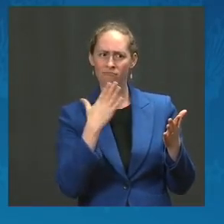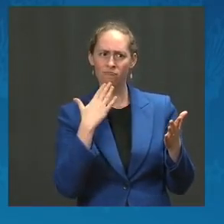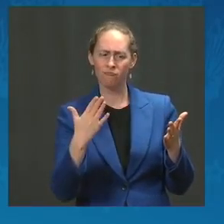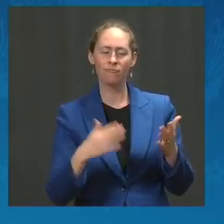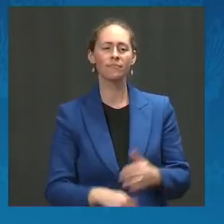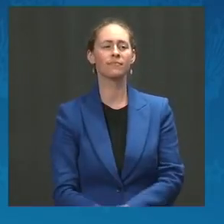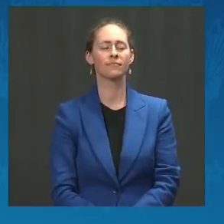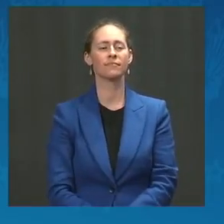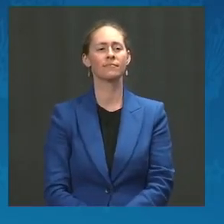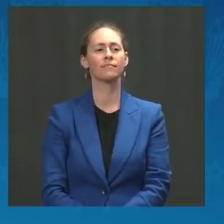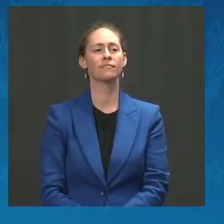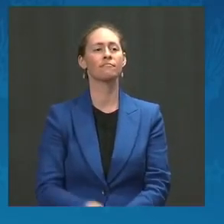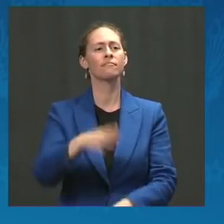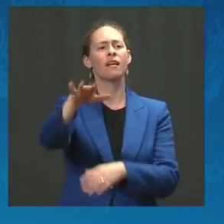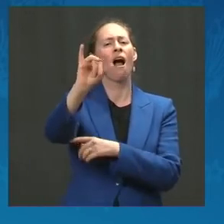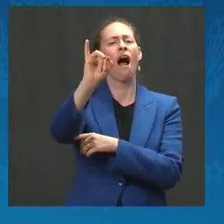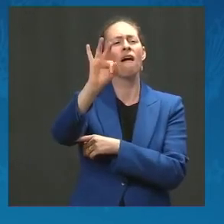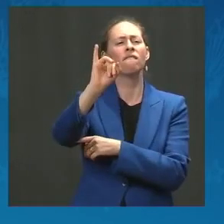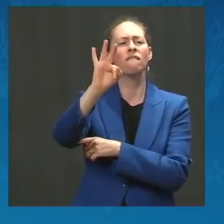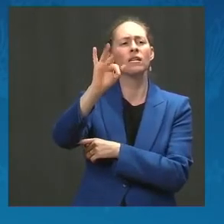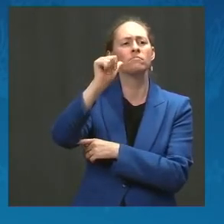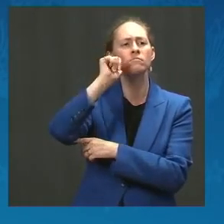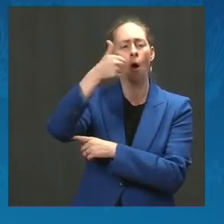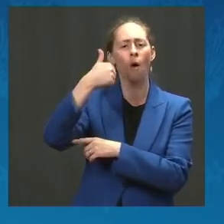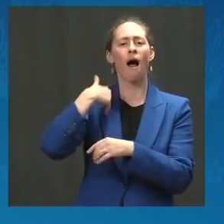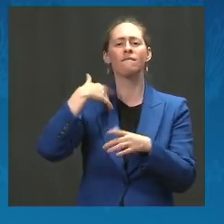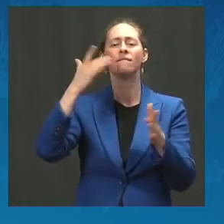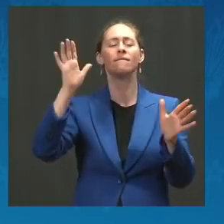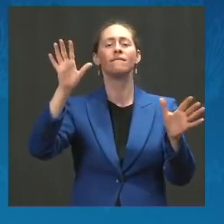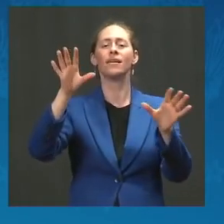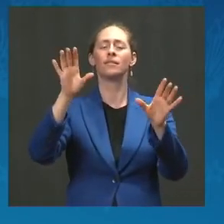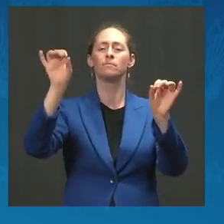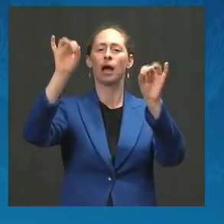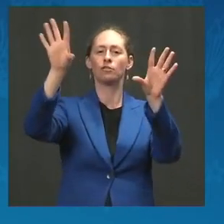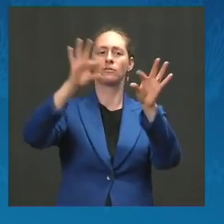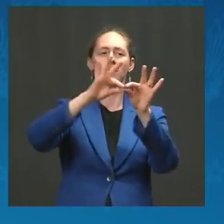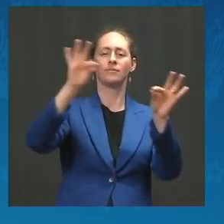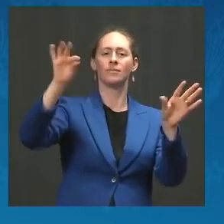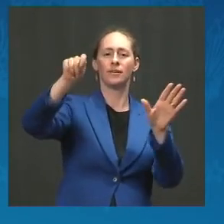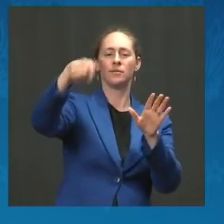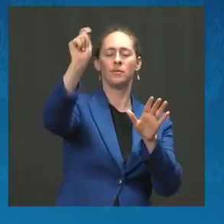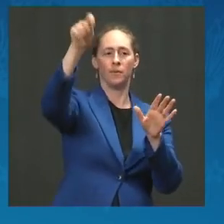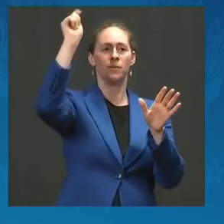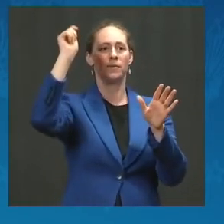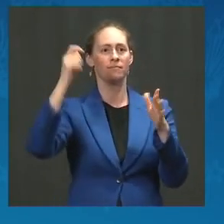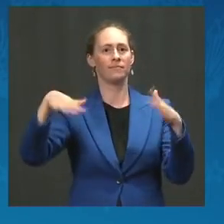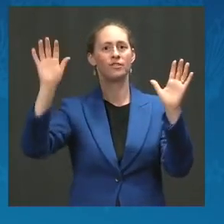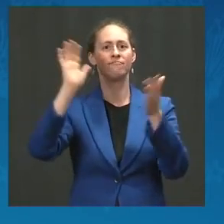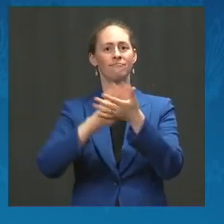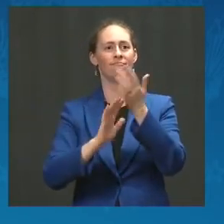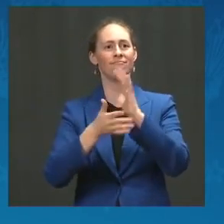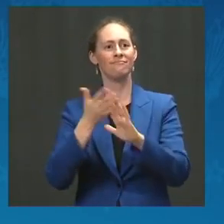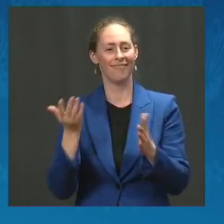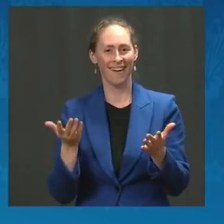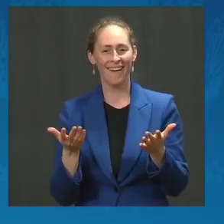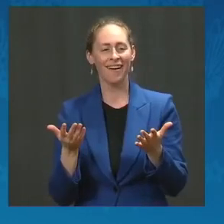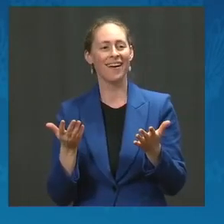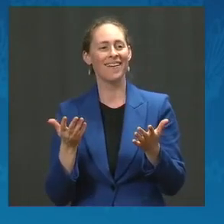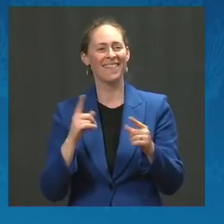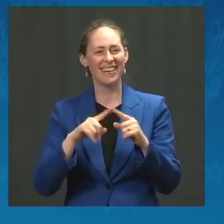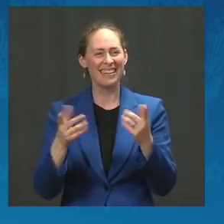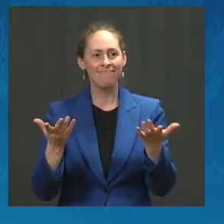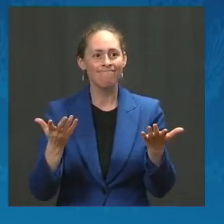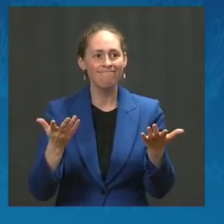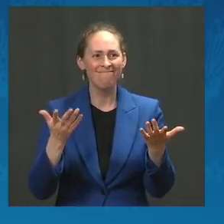every American was vaccinated, then in fact, we'd be out of the woods. Now, can something else happen a year from